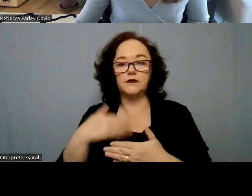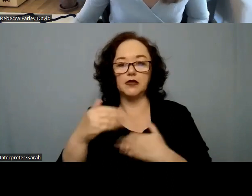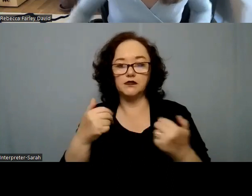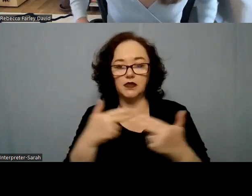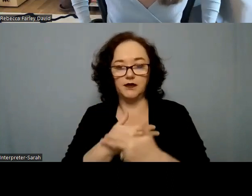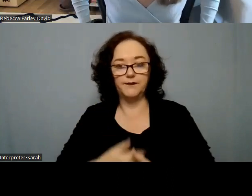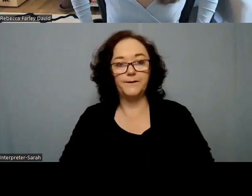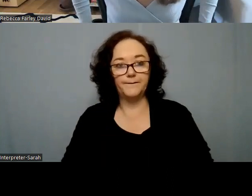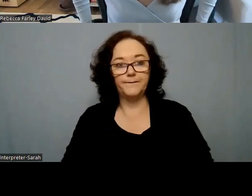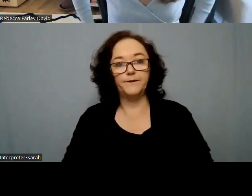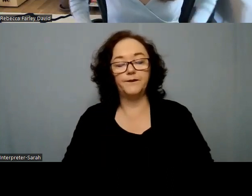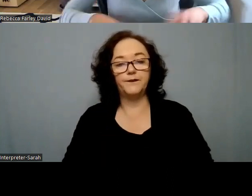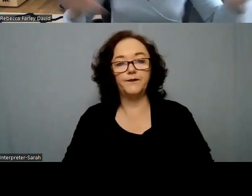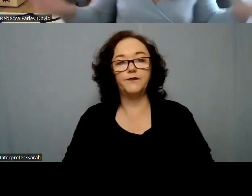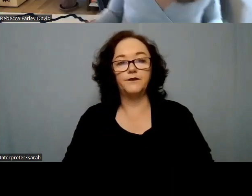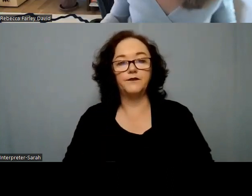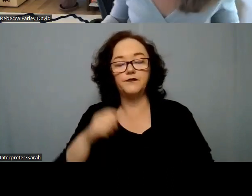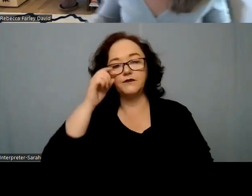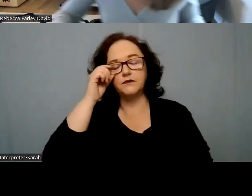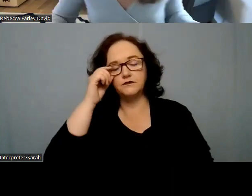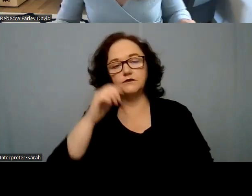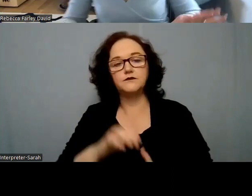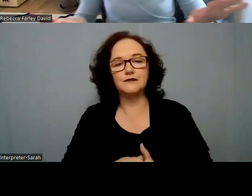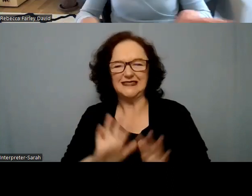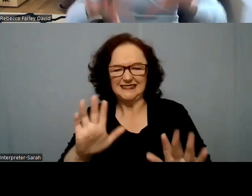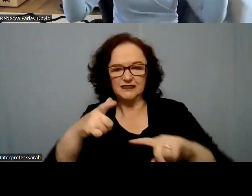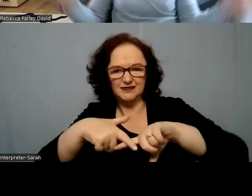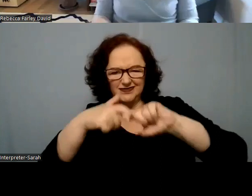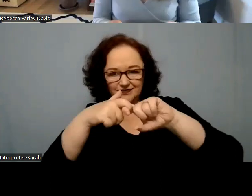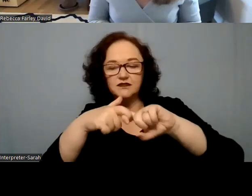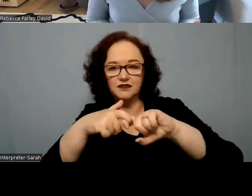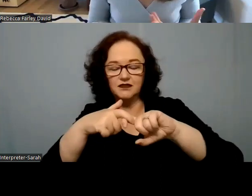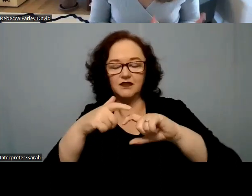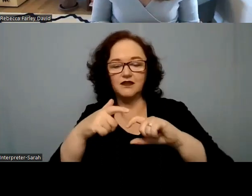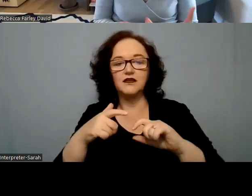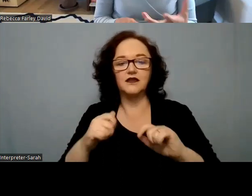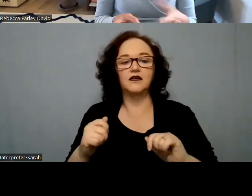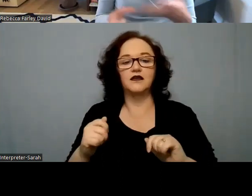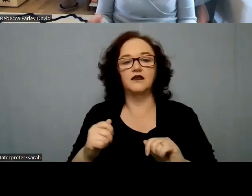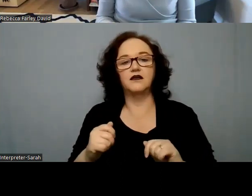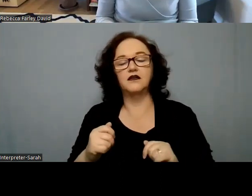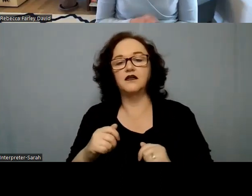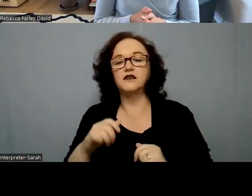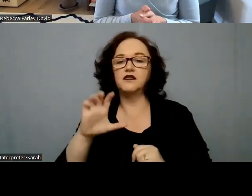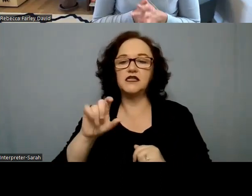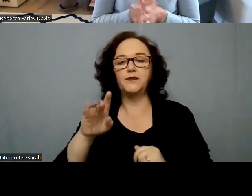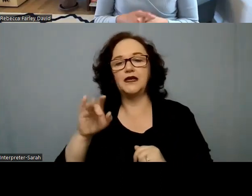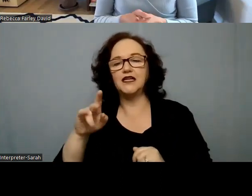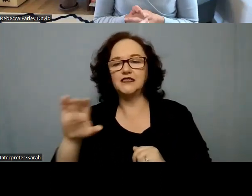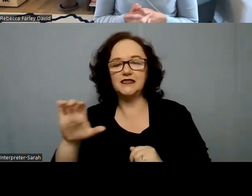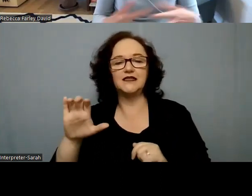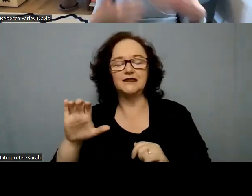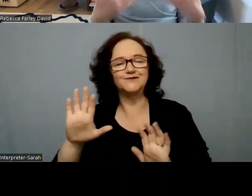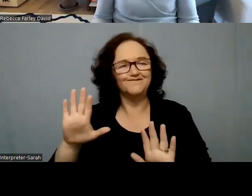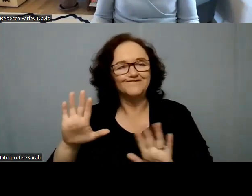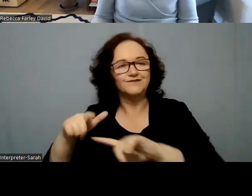Okay, so let's stop now with all the sort of the theory of what is CCBHC, and let's make this concrete. So I want to walk